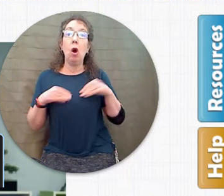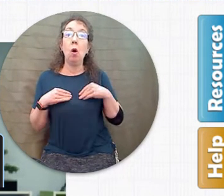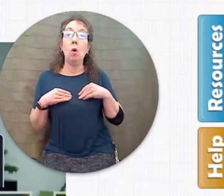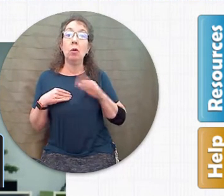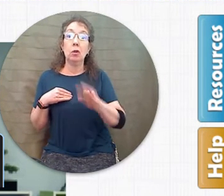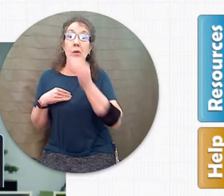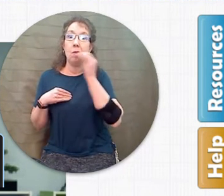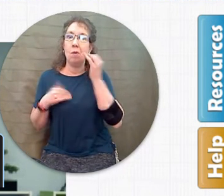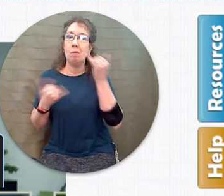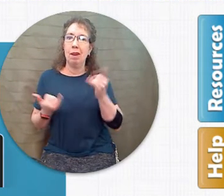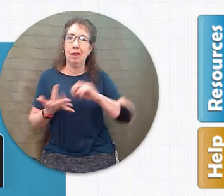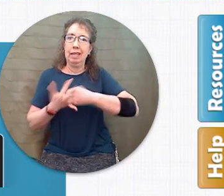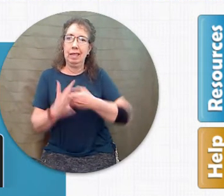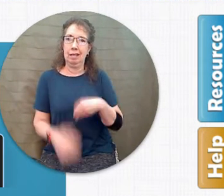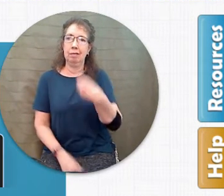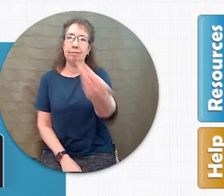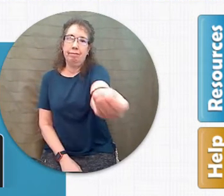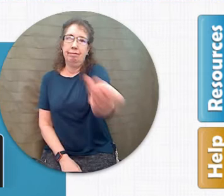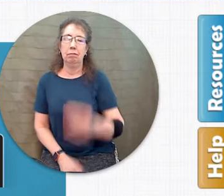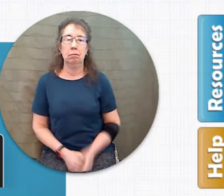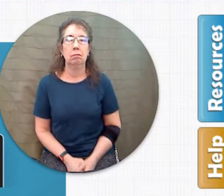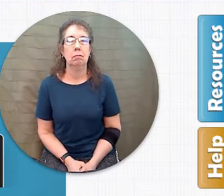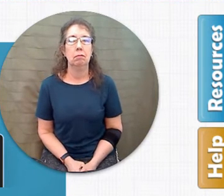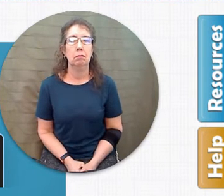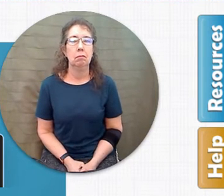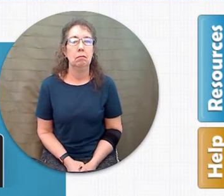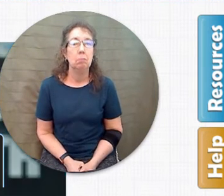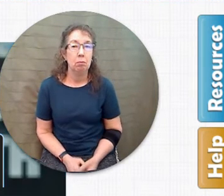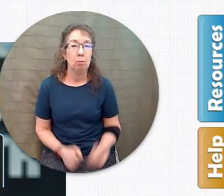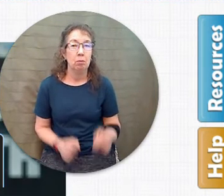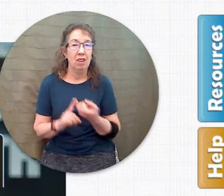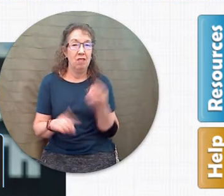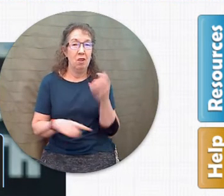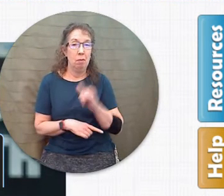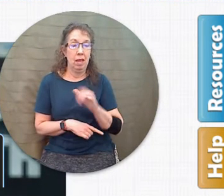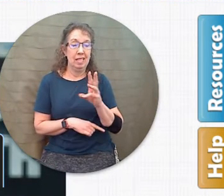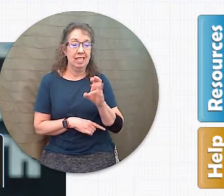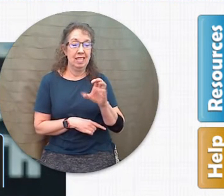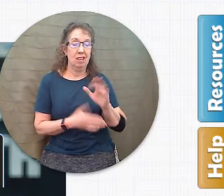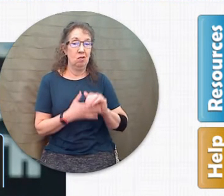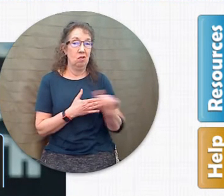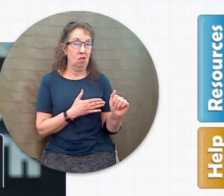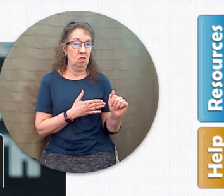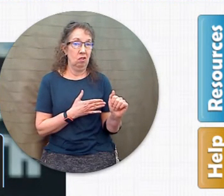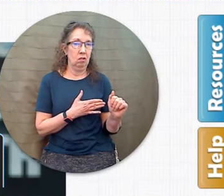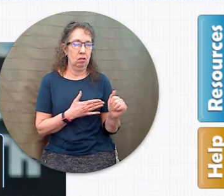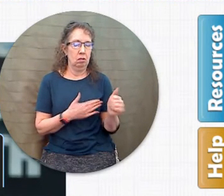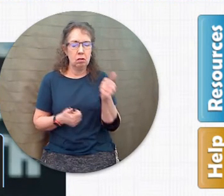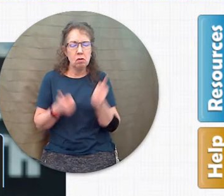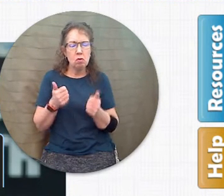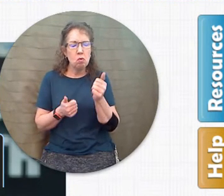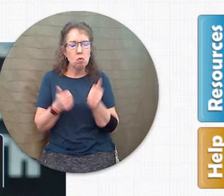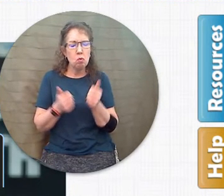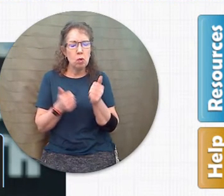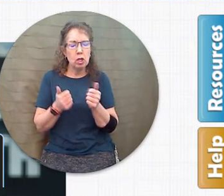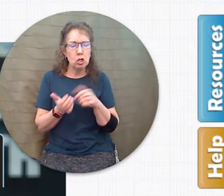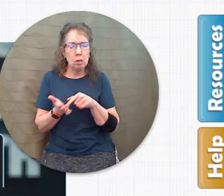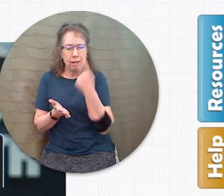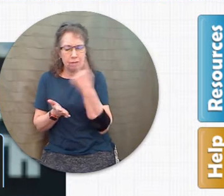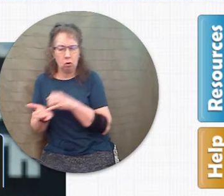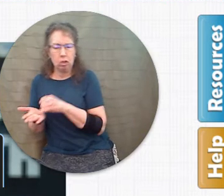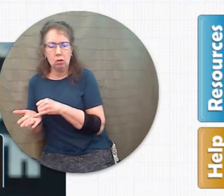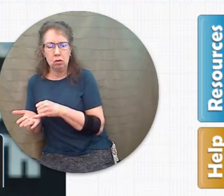keys. But of this $600, which is going to interest and